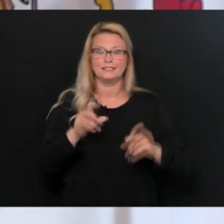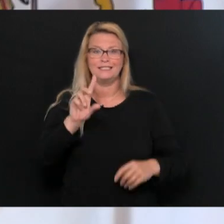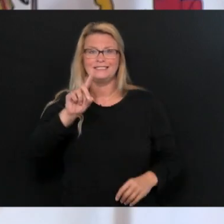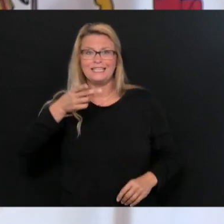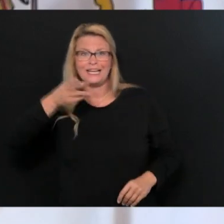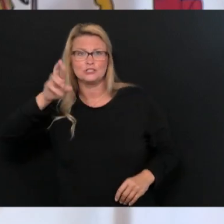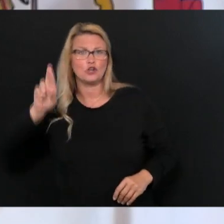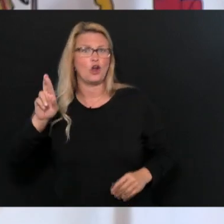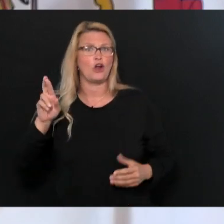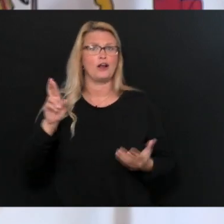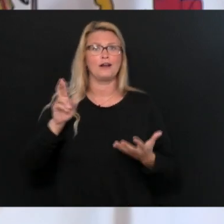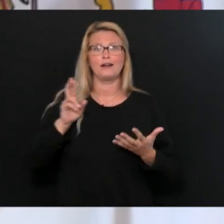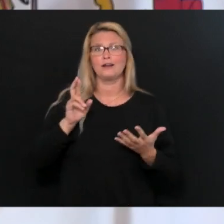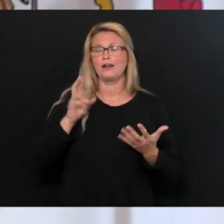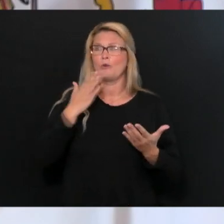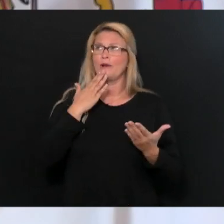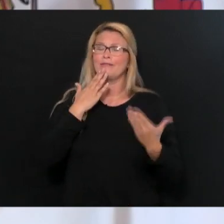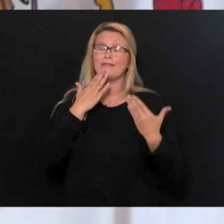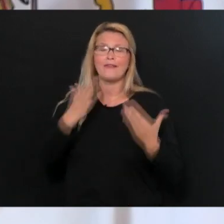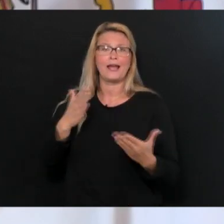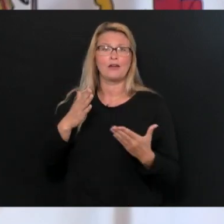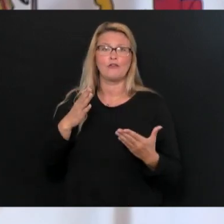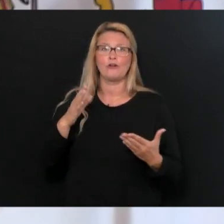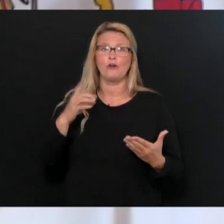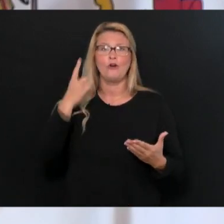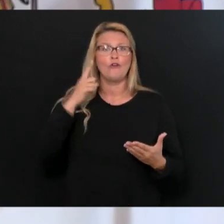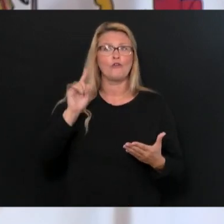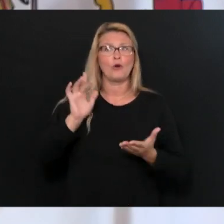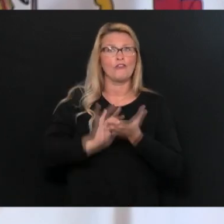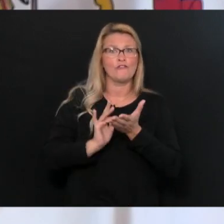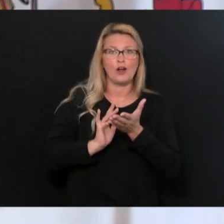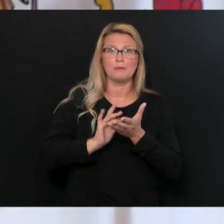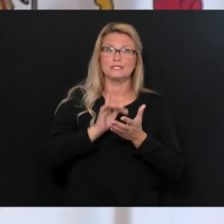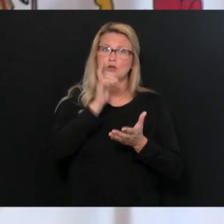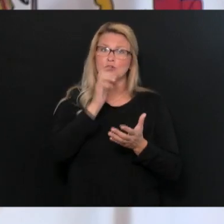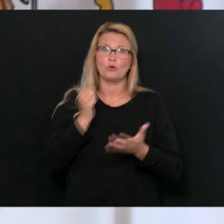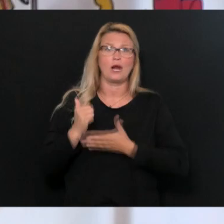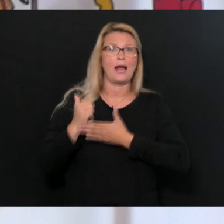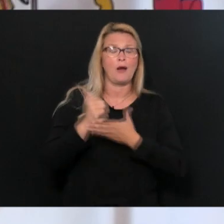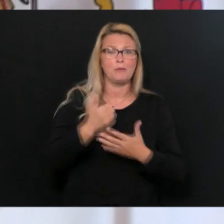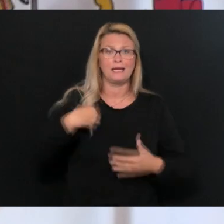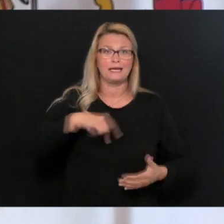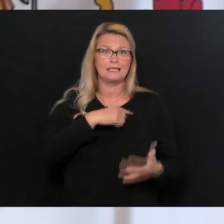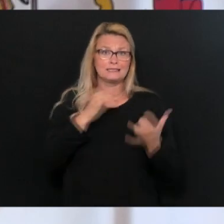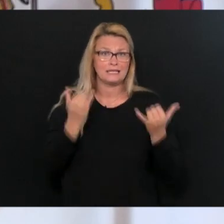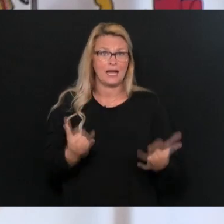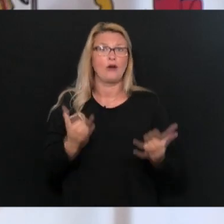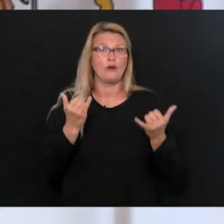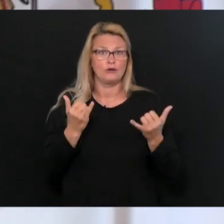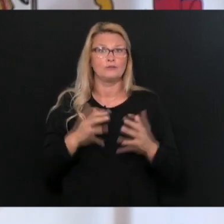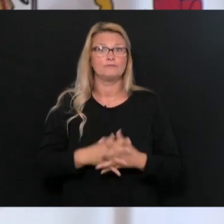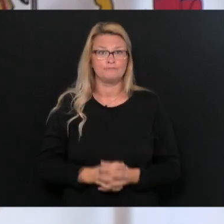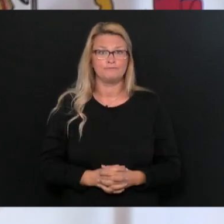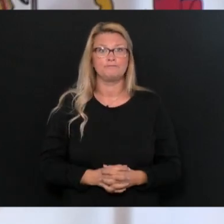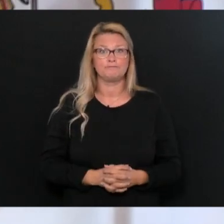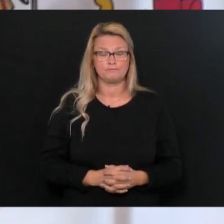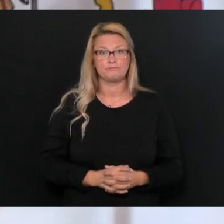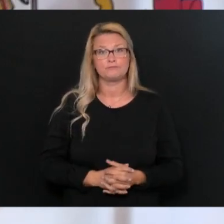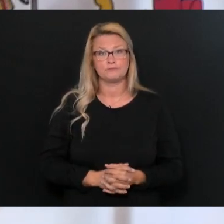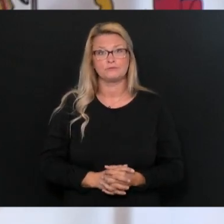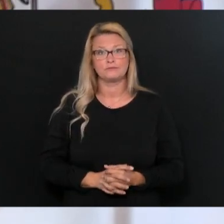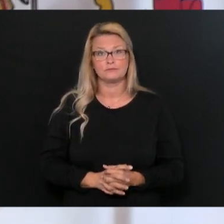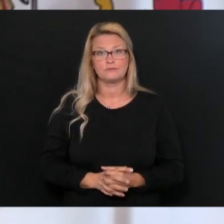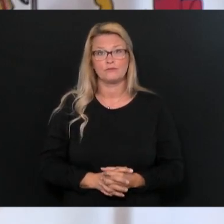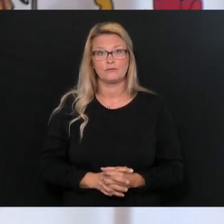DHHR, we're very thankful for all the pharmacies that have stepped up and all the different things that are going on there. But Charles, I